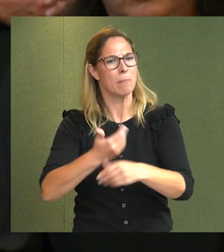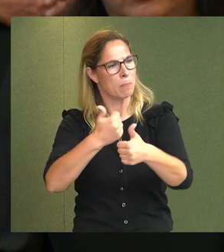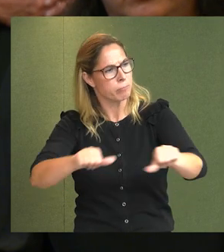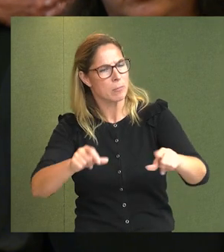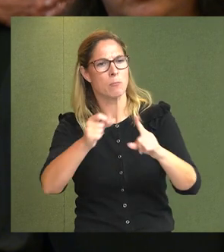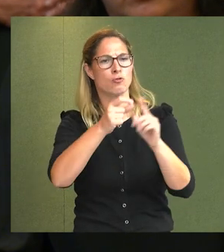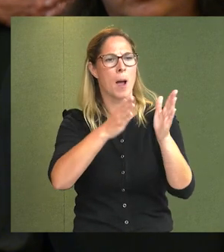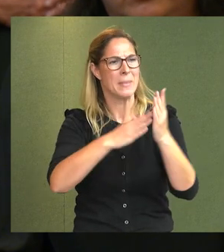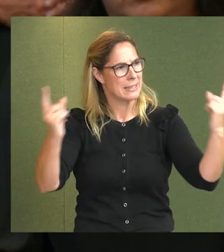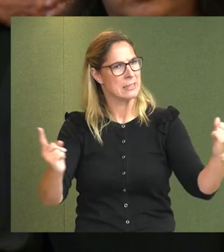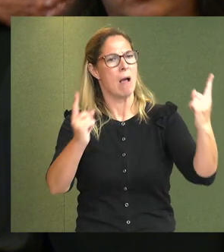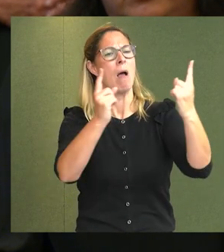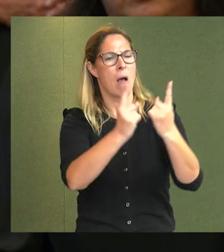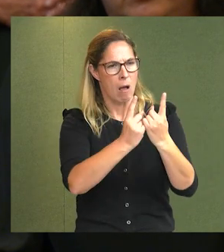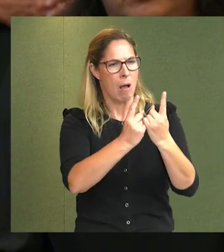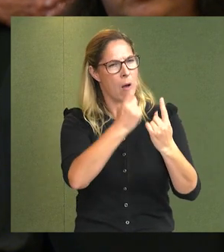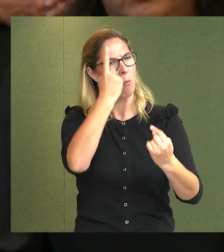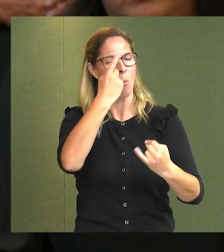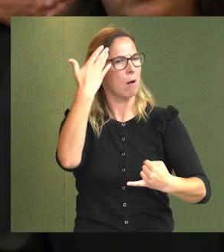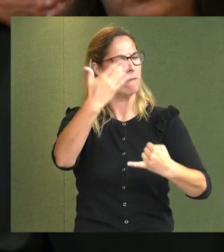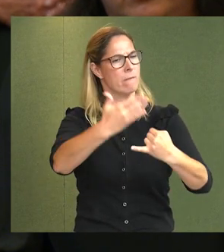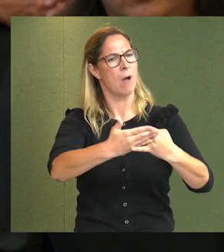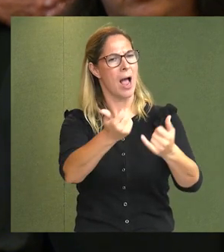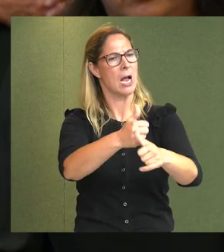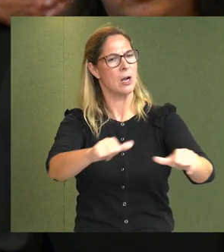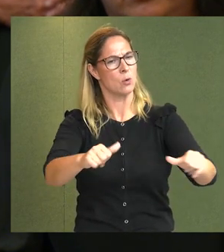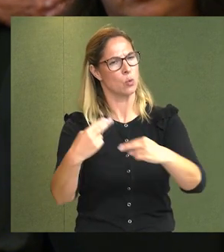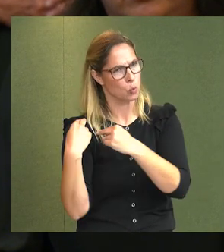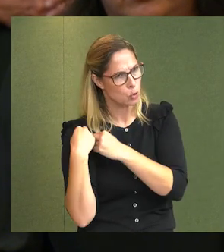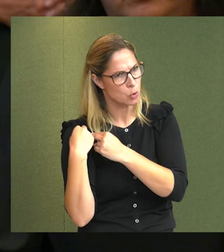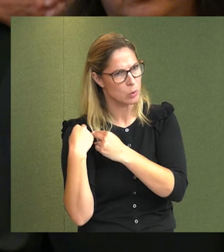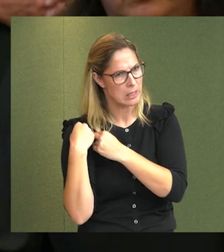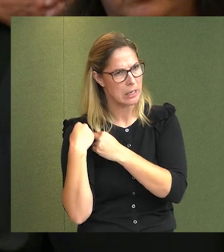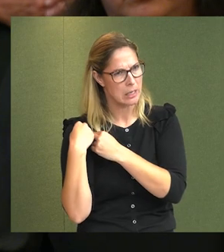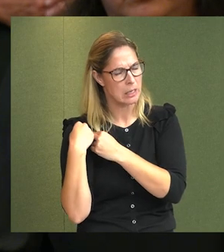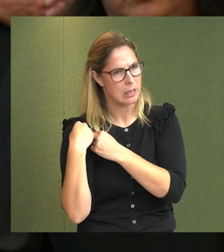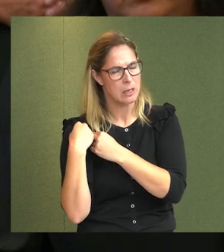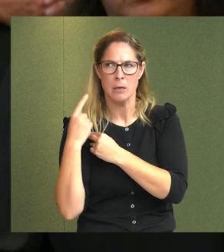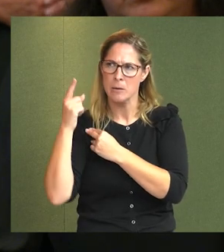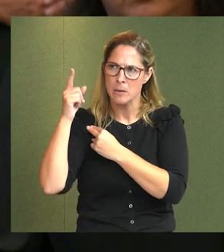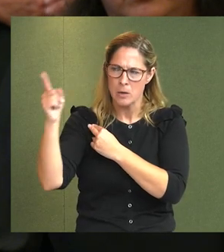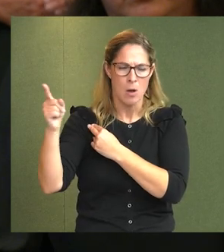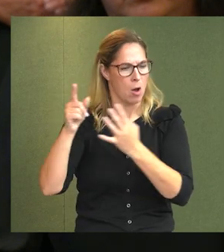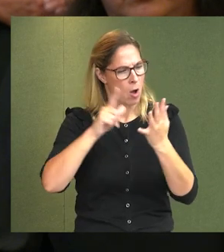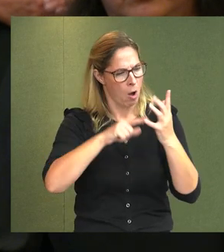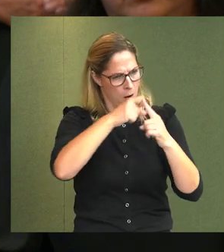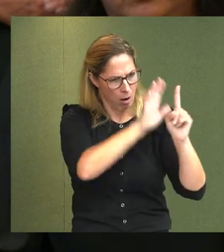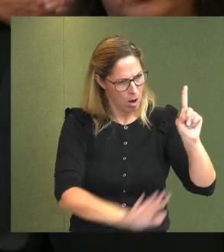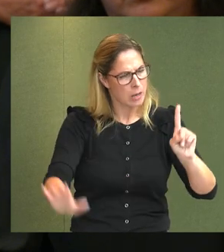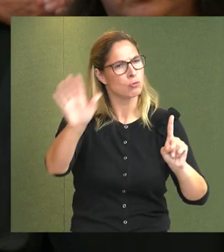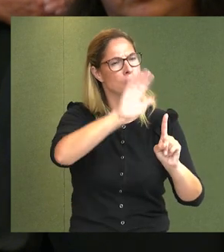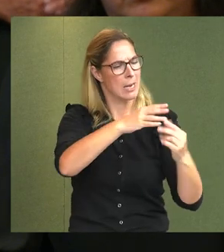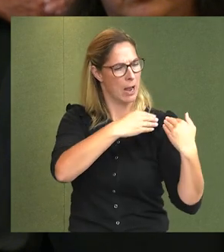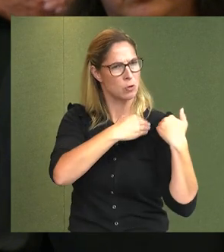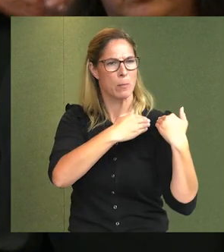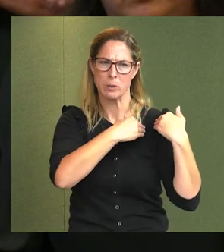away. Despite what she may have been going through, she put her country and responsibility first, just like she